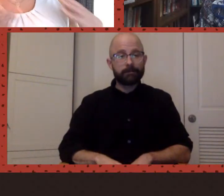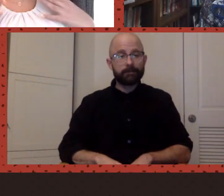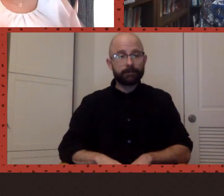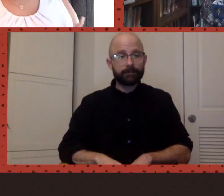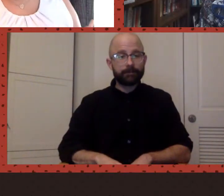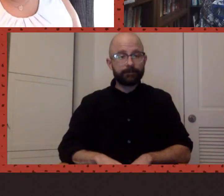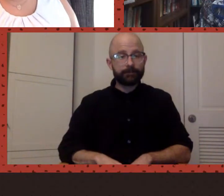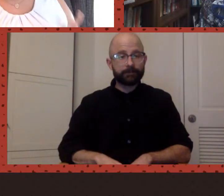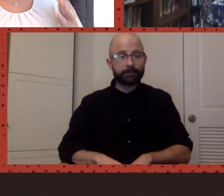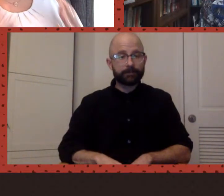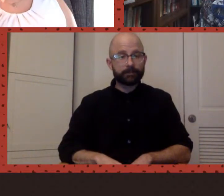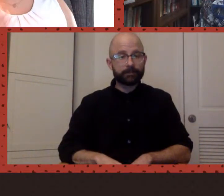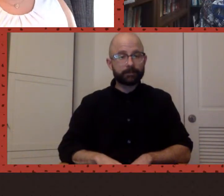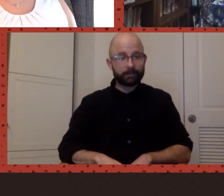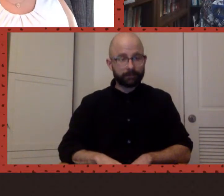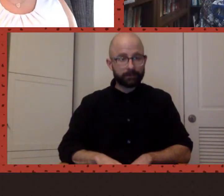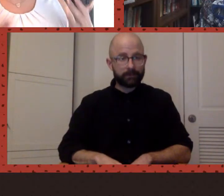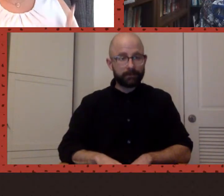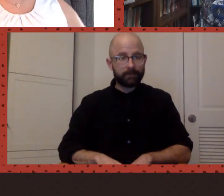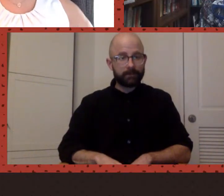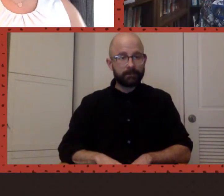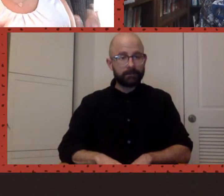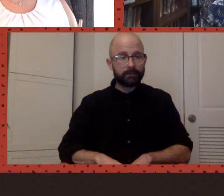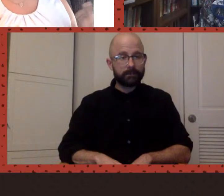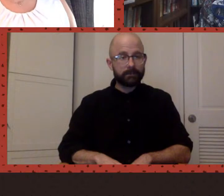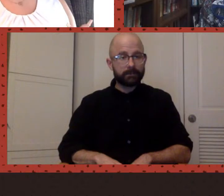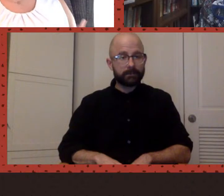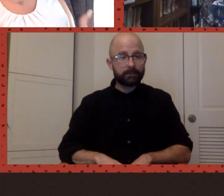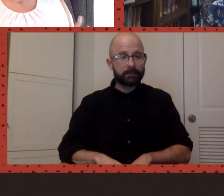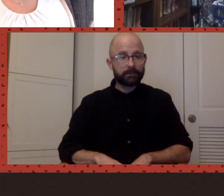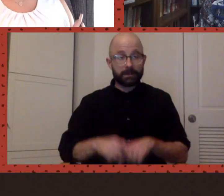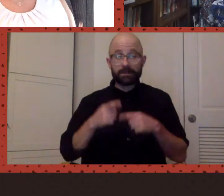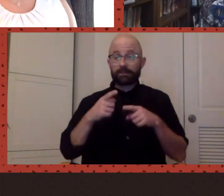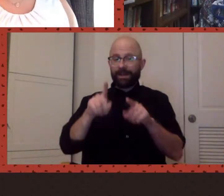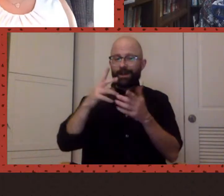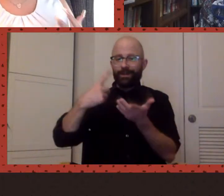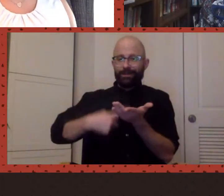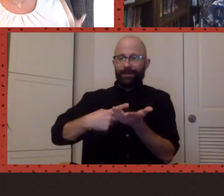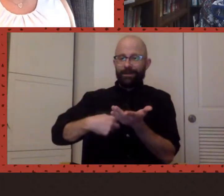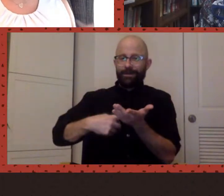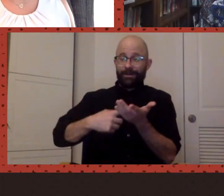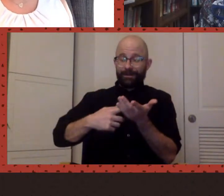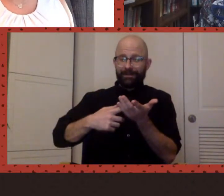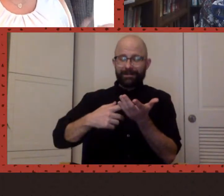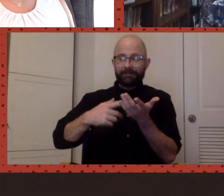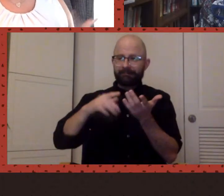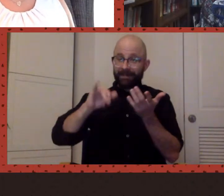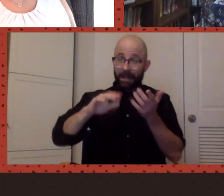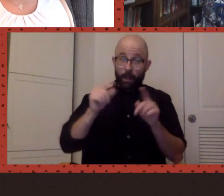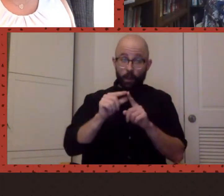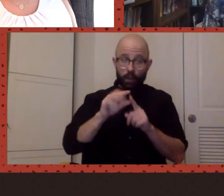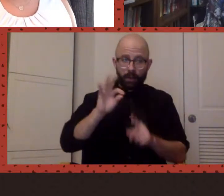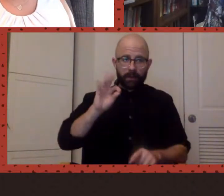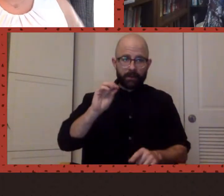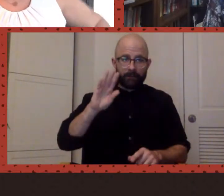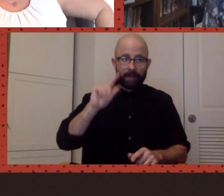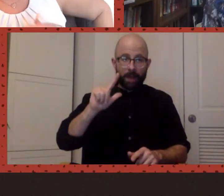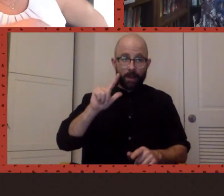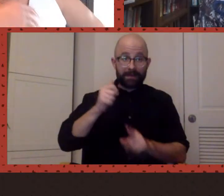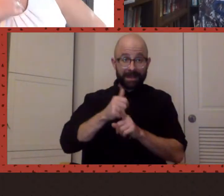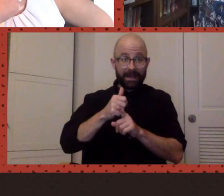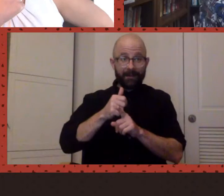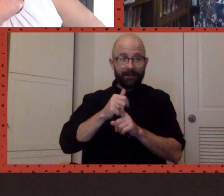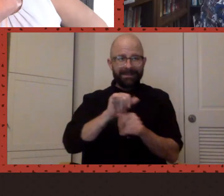yeah, even as you were talking, right, I was thinking the word foul is almost foul itself, Foul, right?